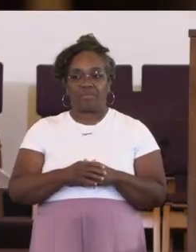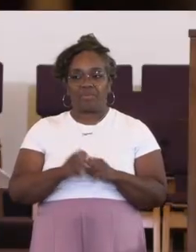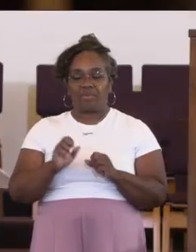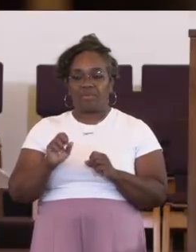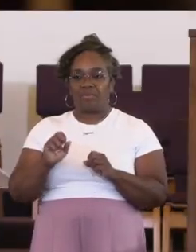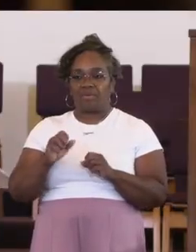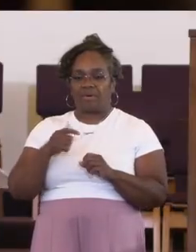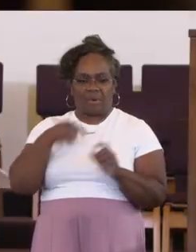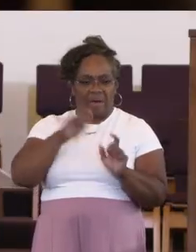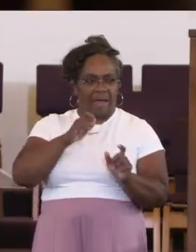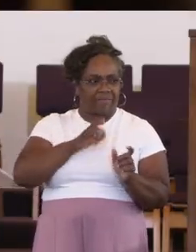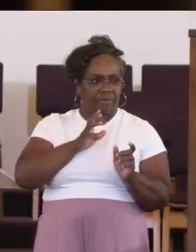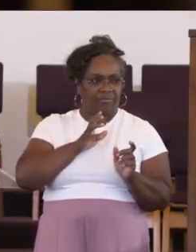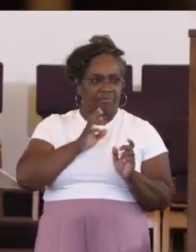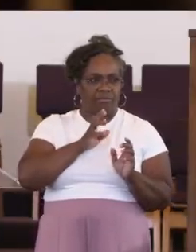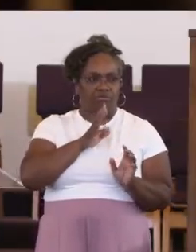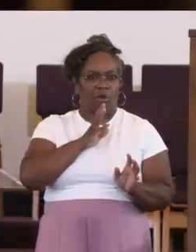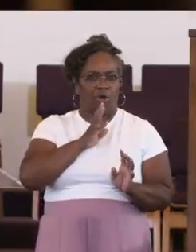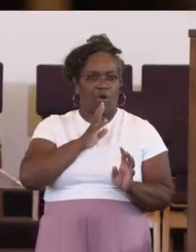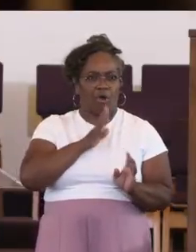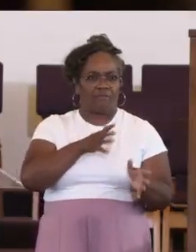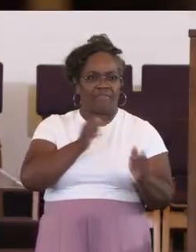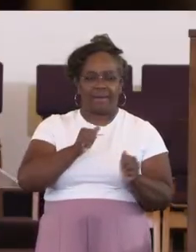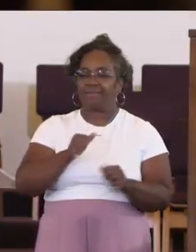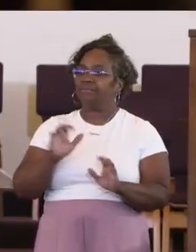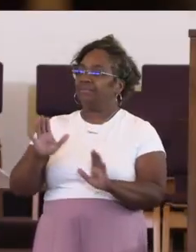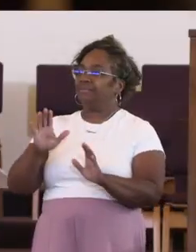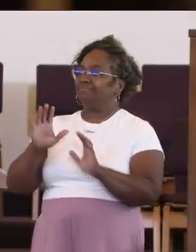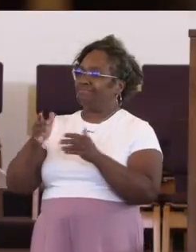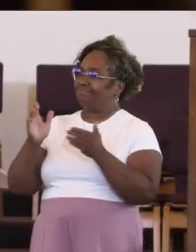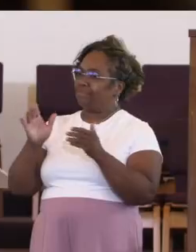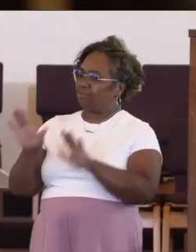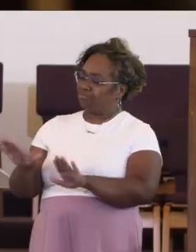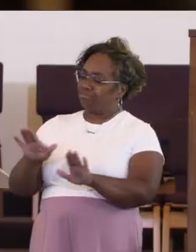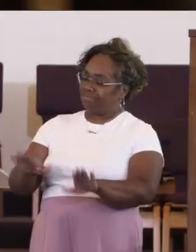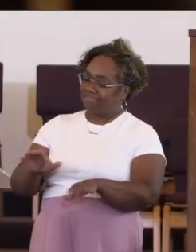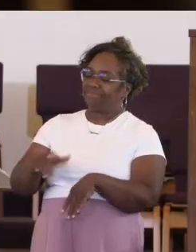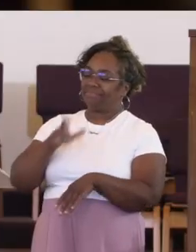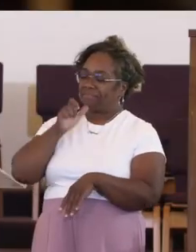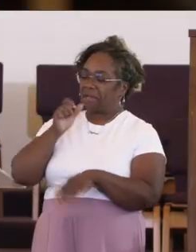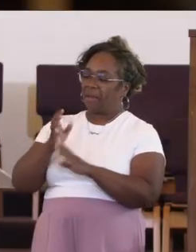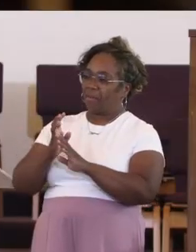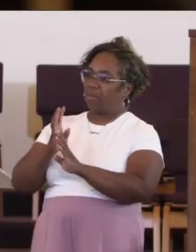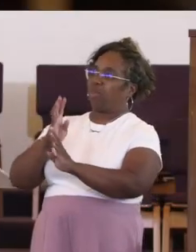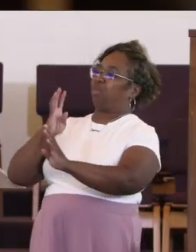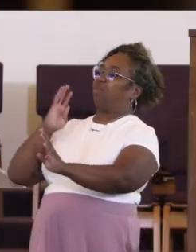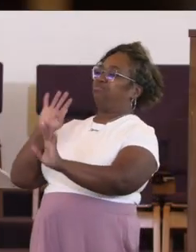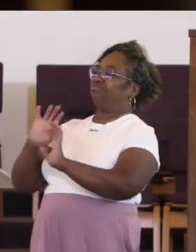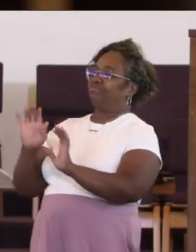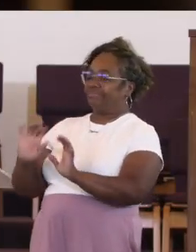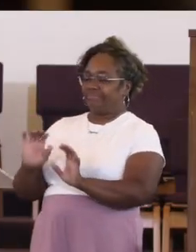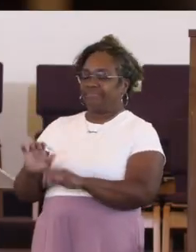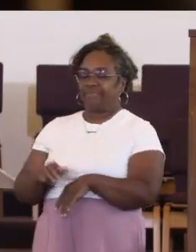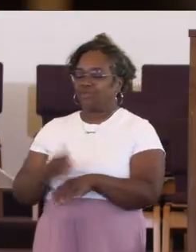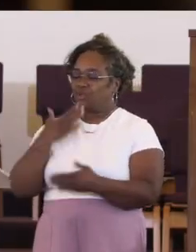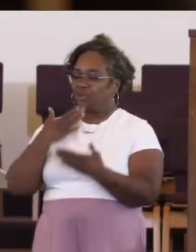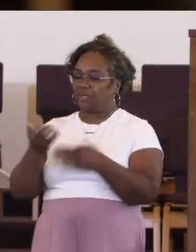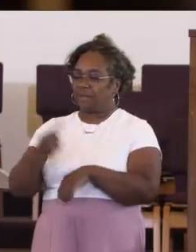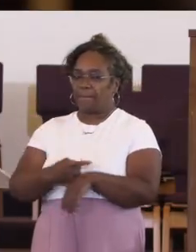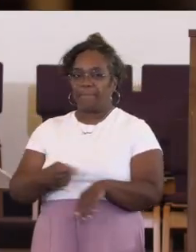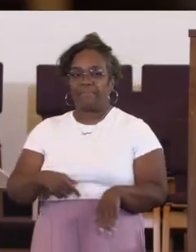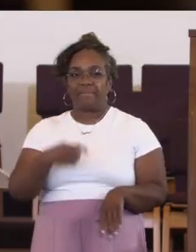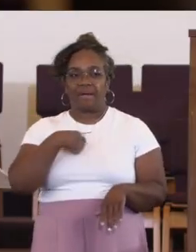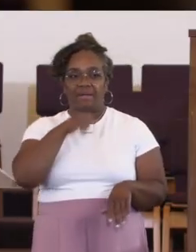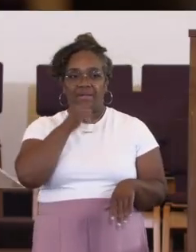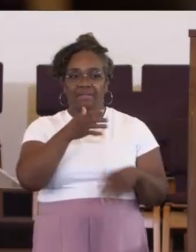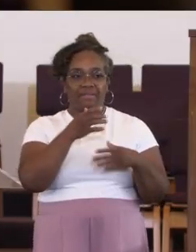your time. We're not in a long line today. This is a good day, so I want to hear the whole story. So I didn't get the house. Someone did